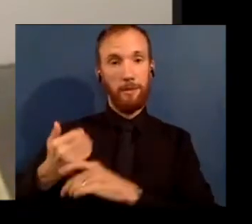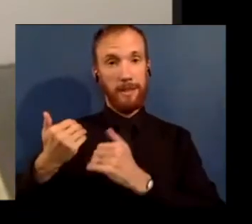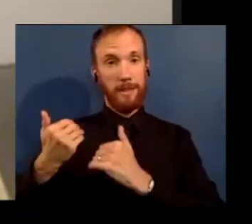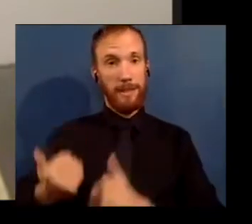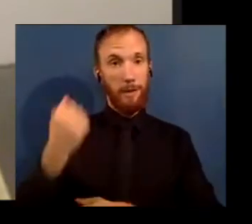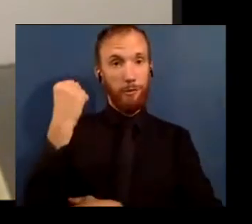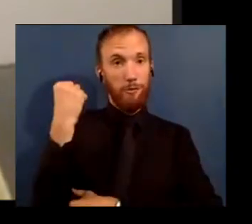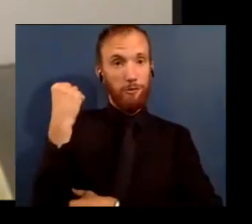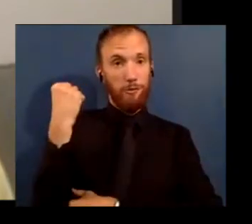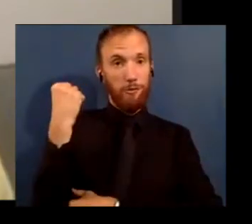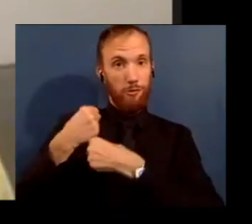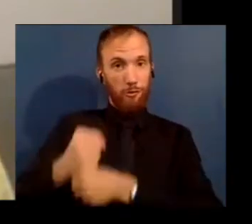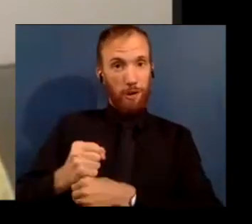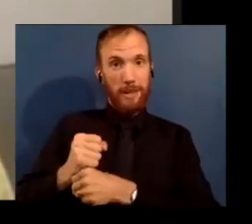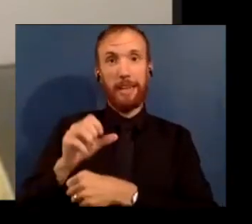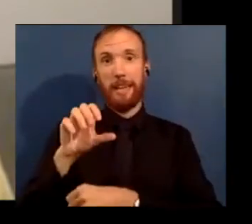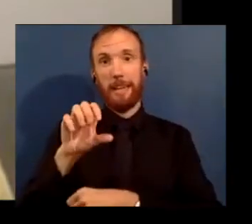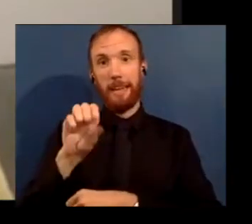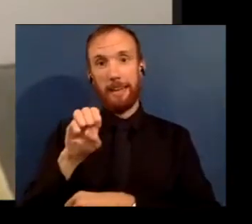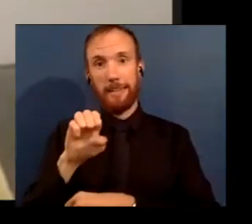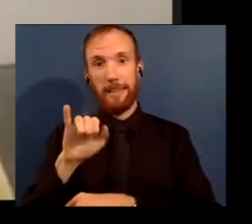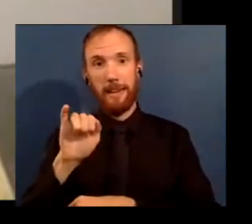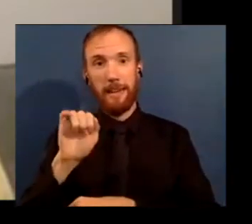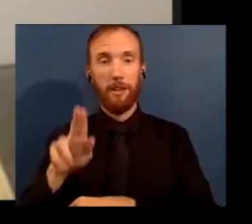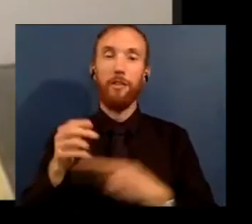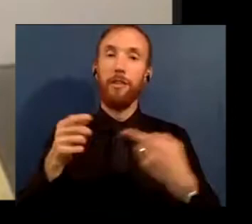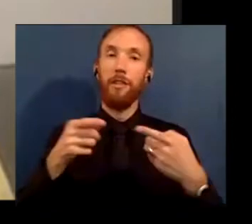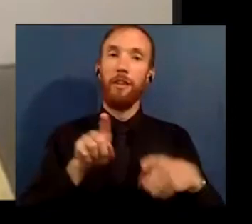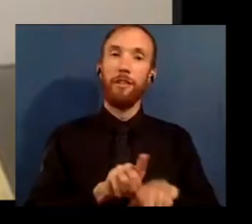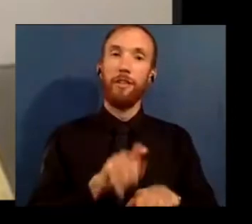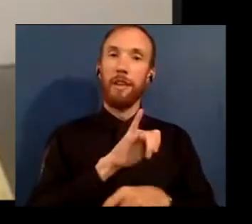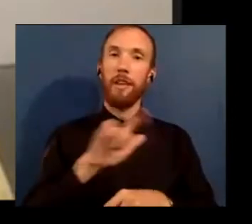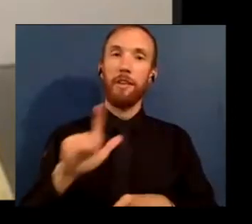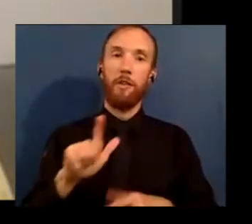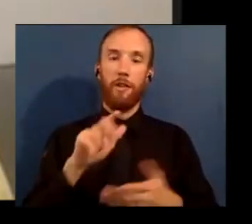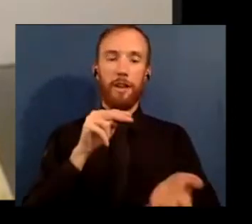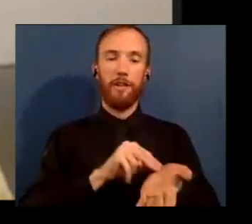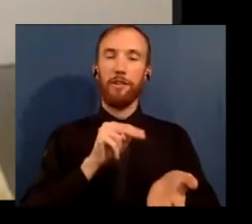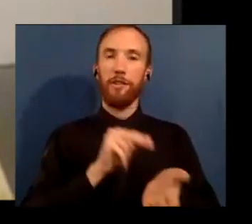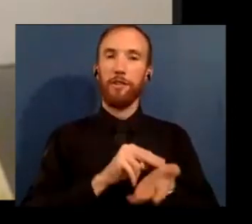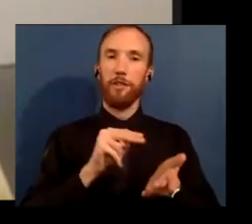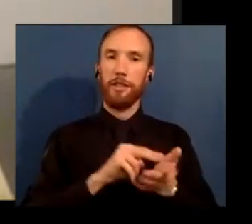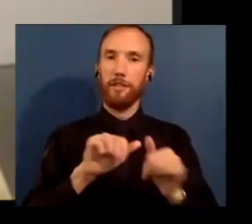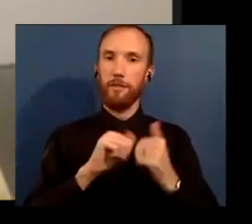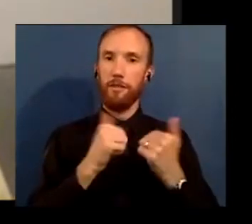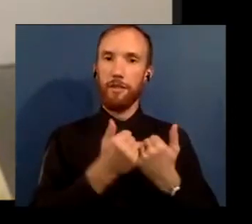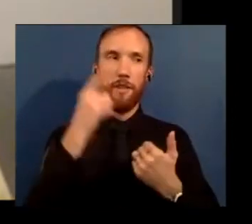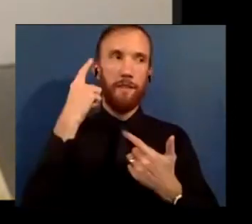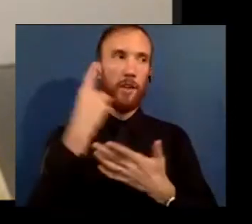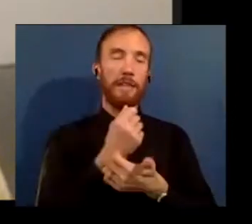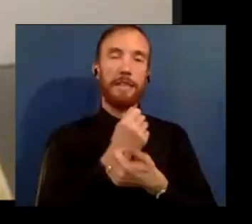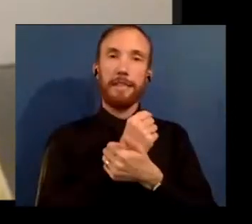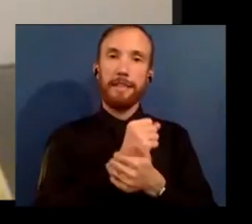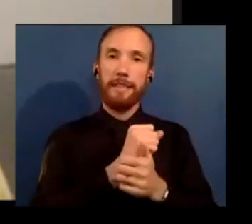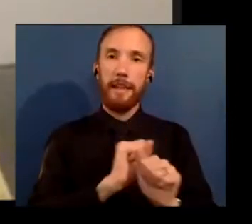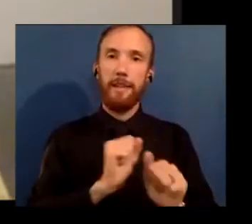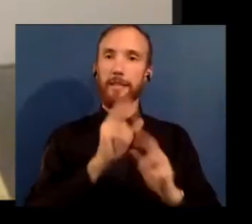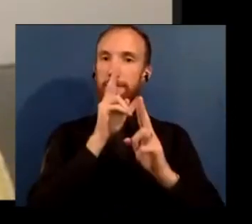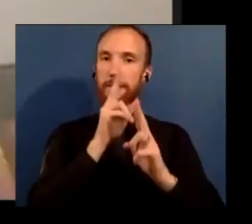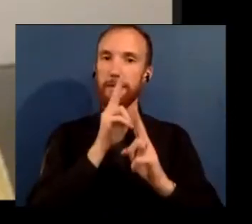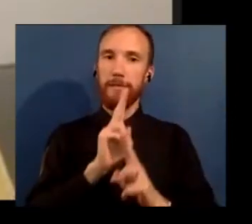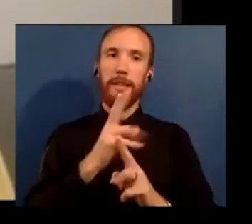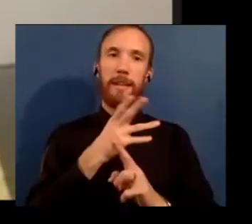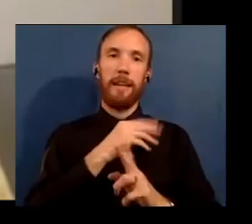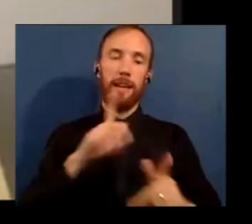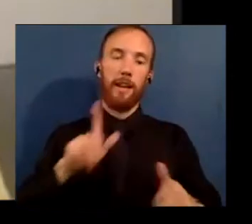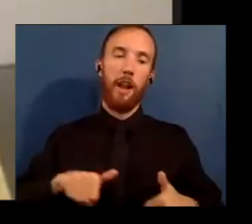now from SEIU and the Illinois Nurses Association for safety and dignity and a living wage in the midst of a pandemic.